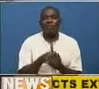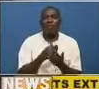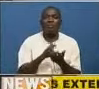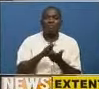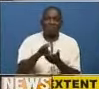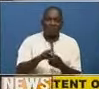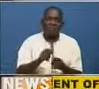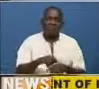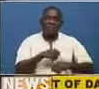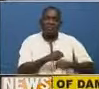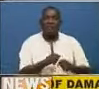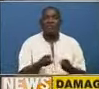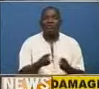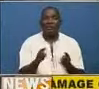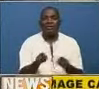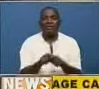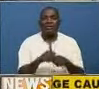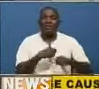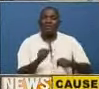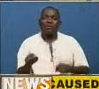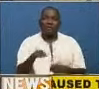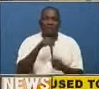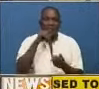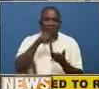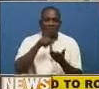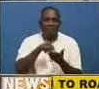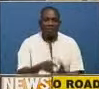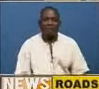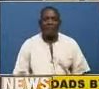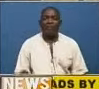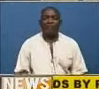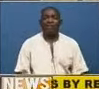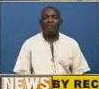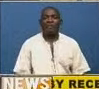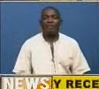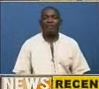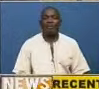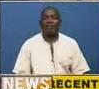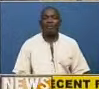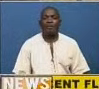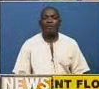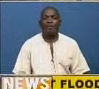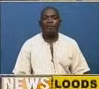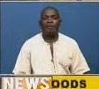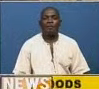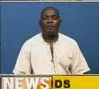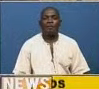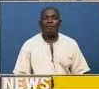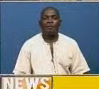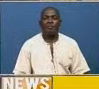in biosecurity measures to protect their birds against deadly diseases.